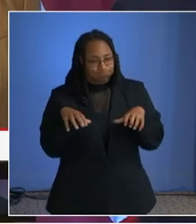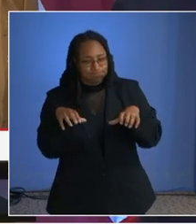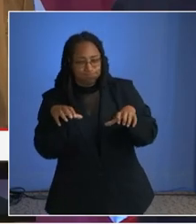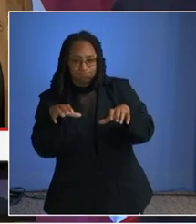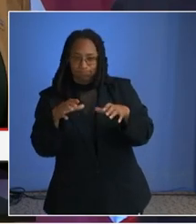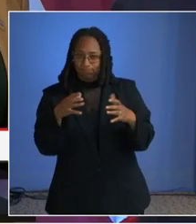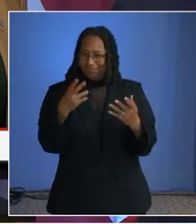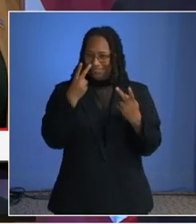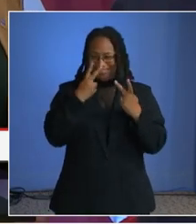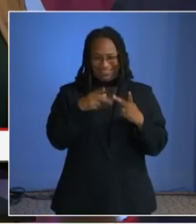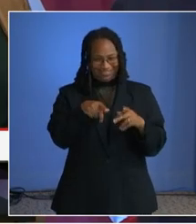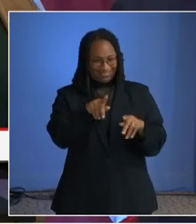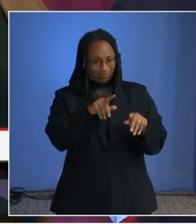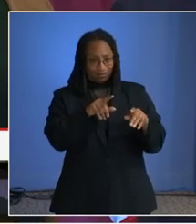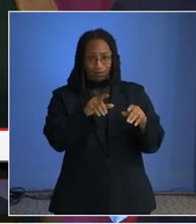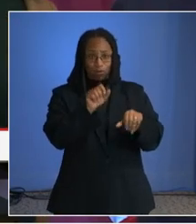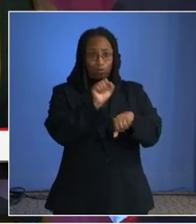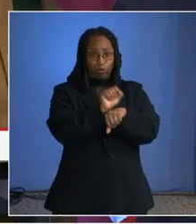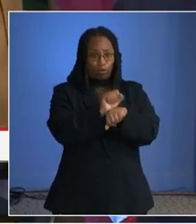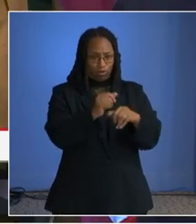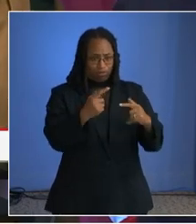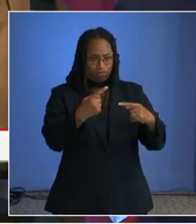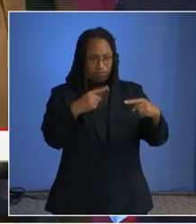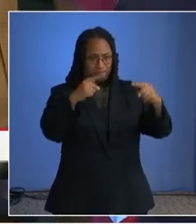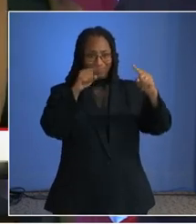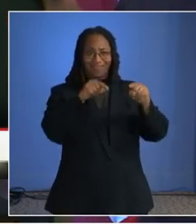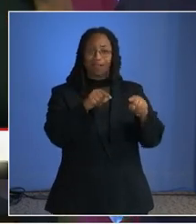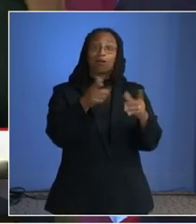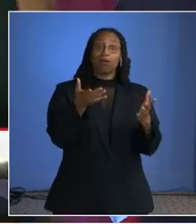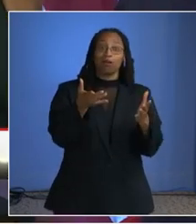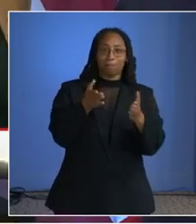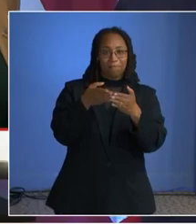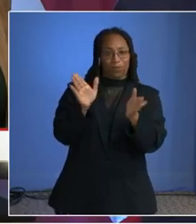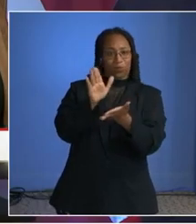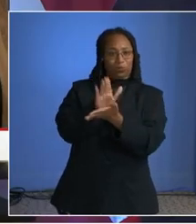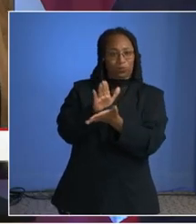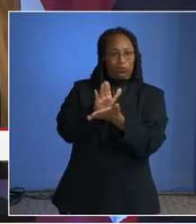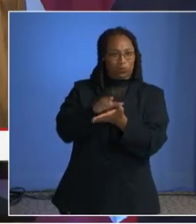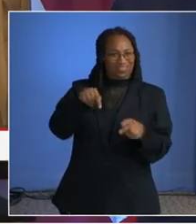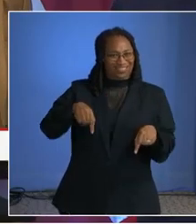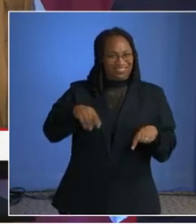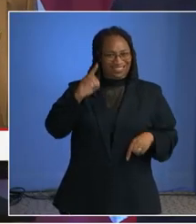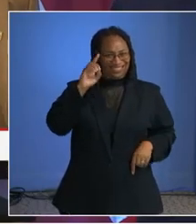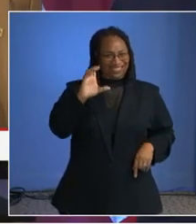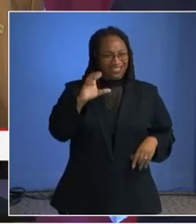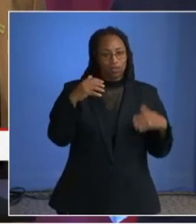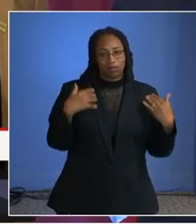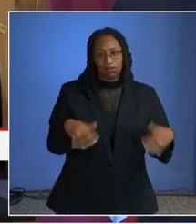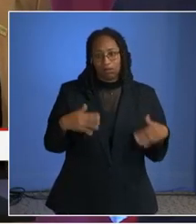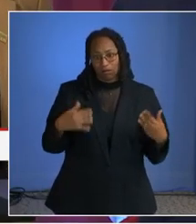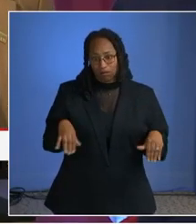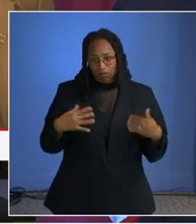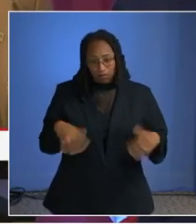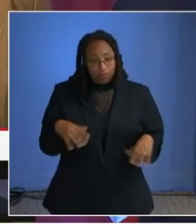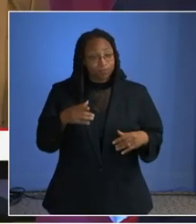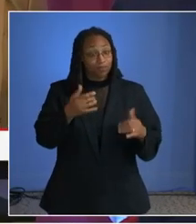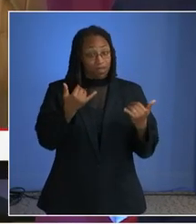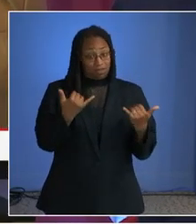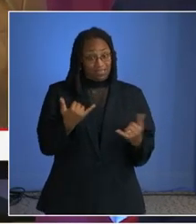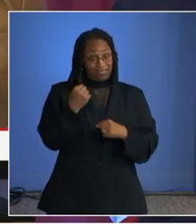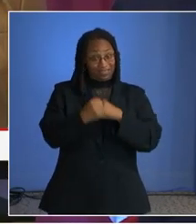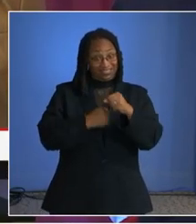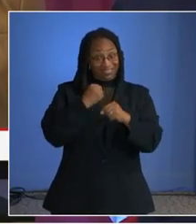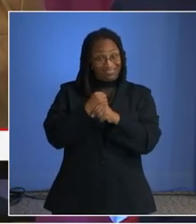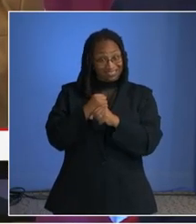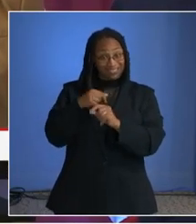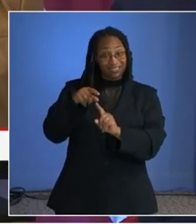with 20% fewer teacher vacancies than we had in prior years, which the city administrator alluded to, which is really an extraordinary